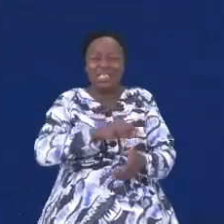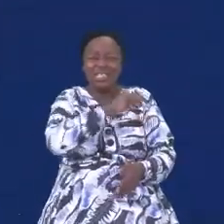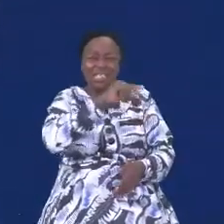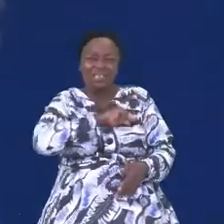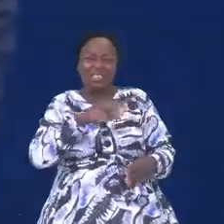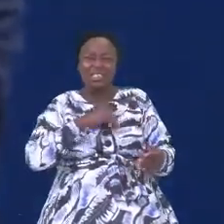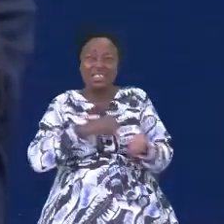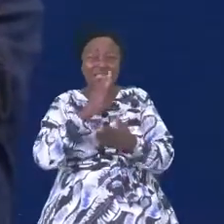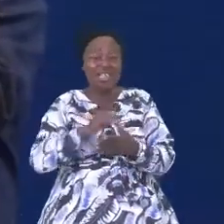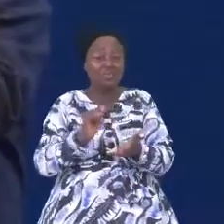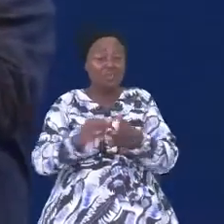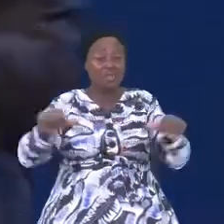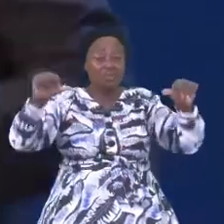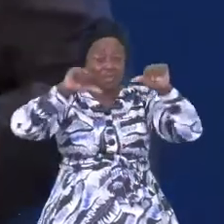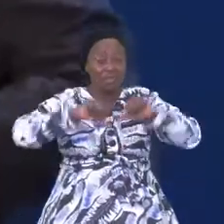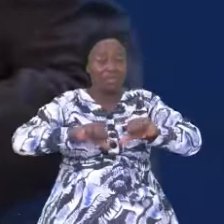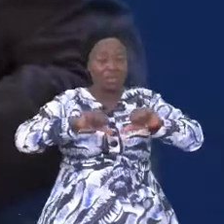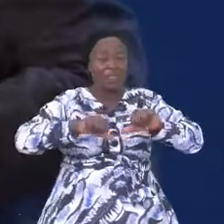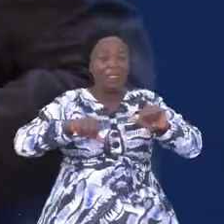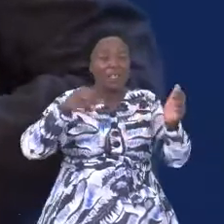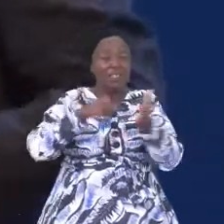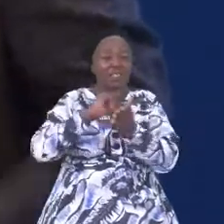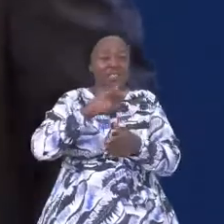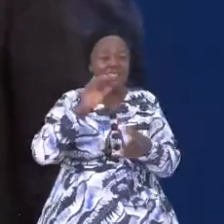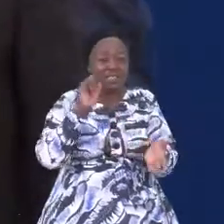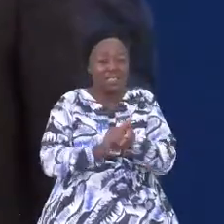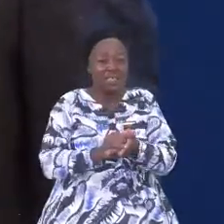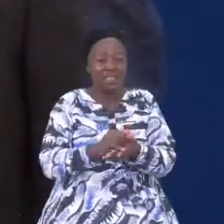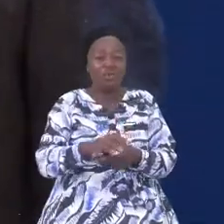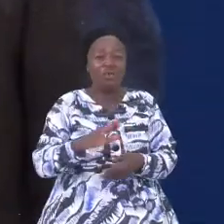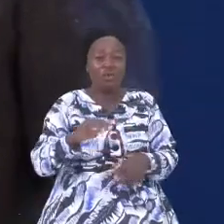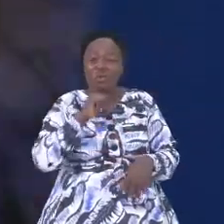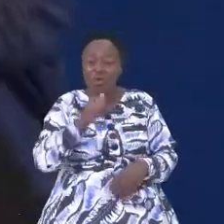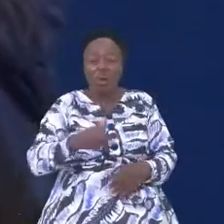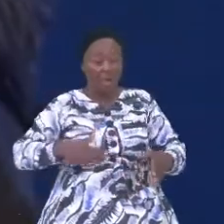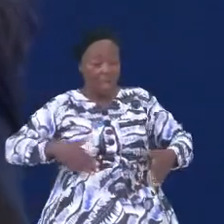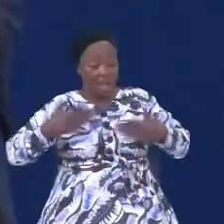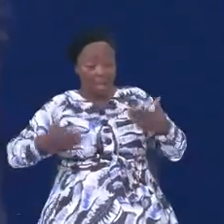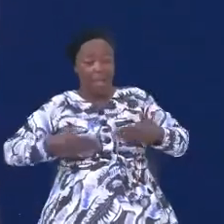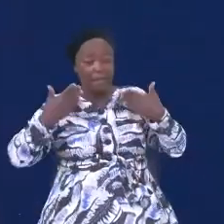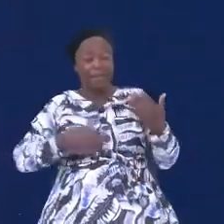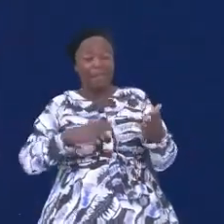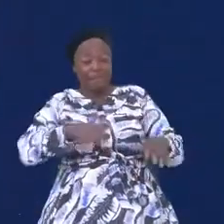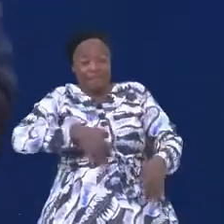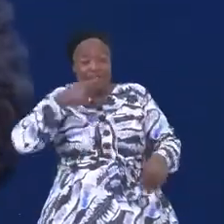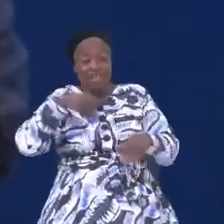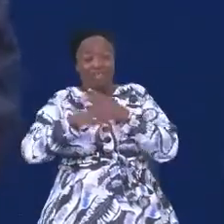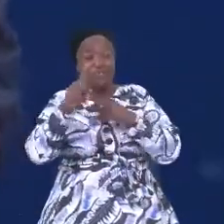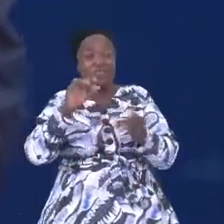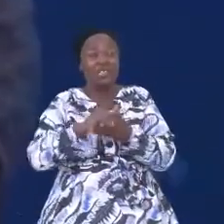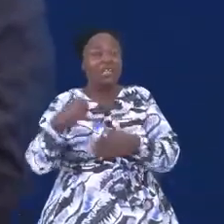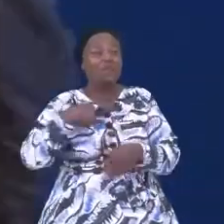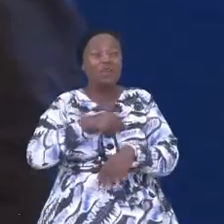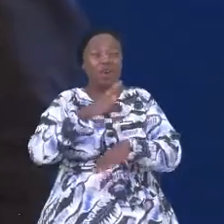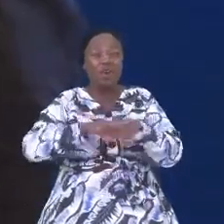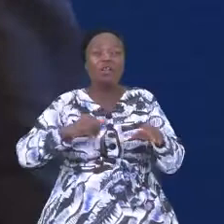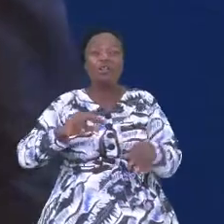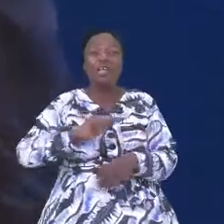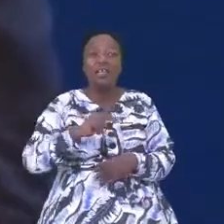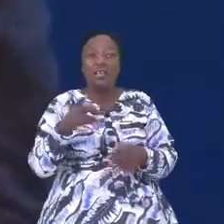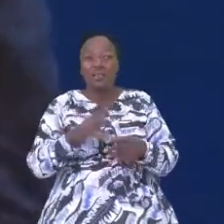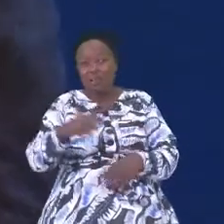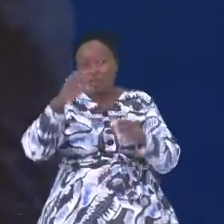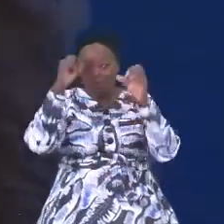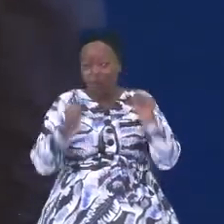that condemnation. It's that unhappy feeling in you. That's what we call conviction. And if